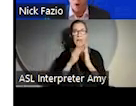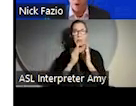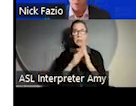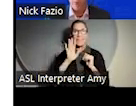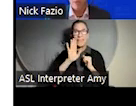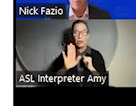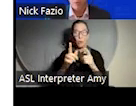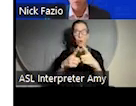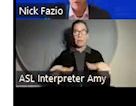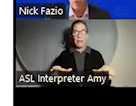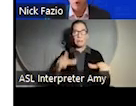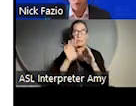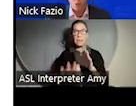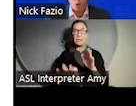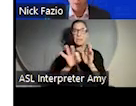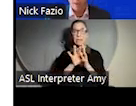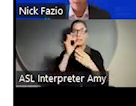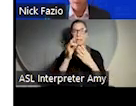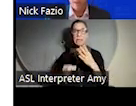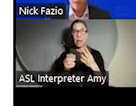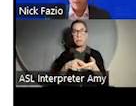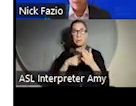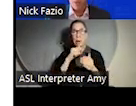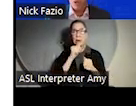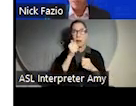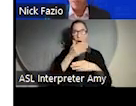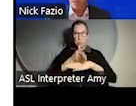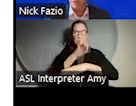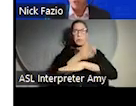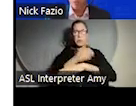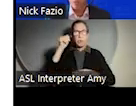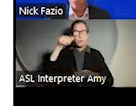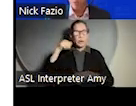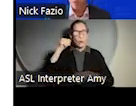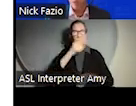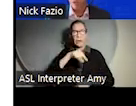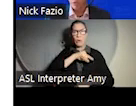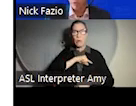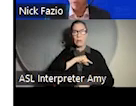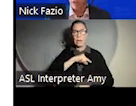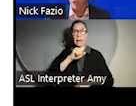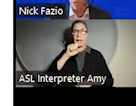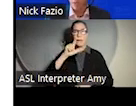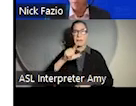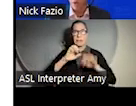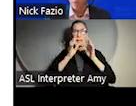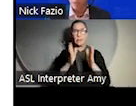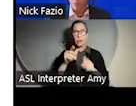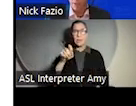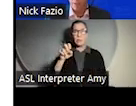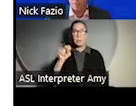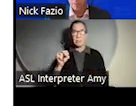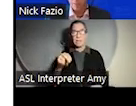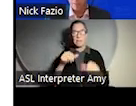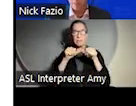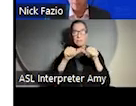not required, but it may improve your audio quality. American Sign Language interpreters will be pinned on your screen at all times throughout this